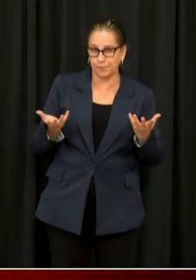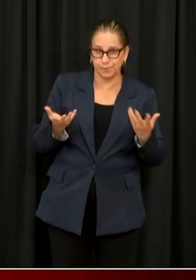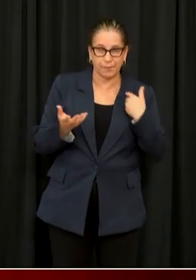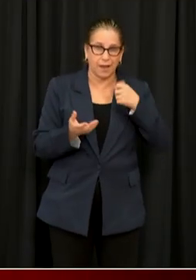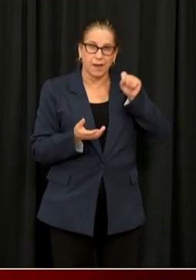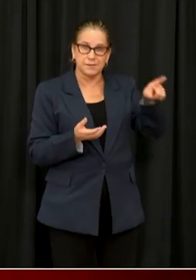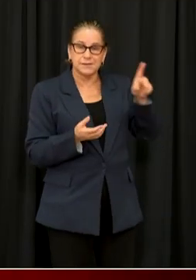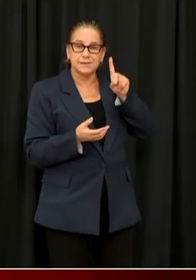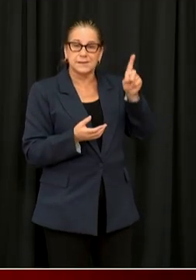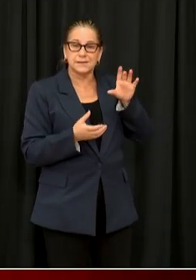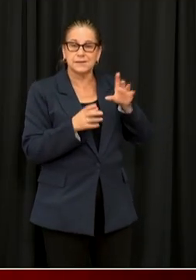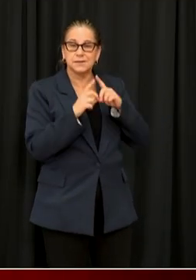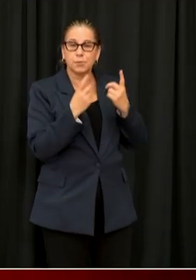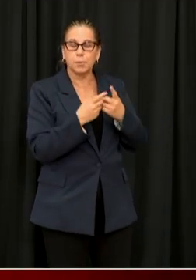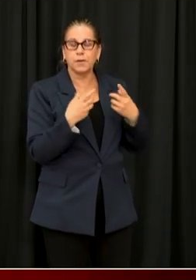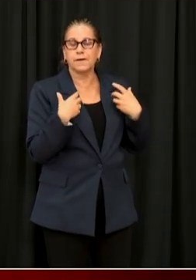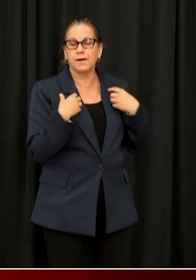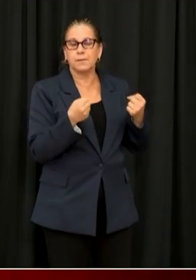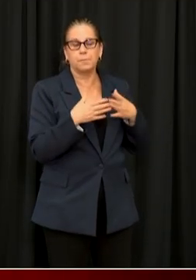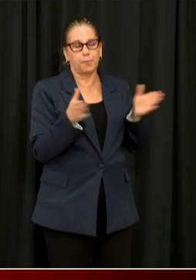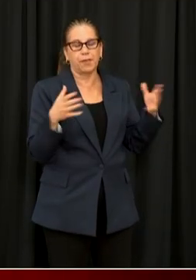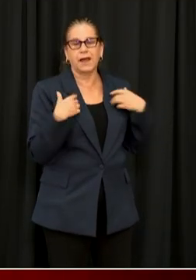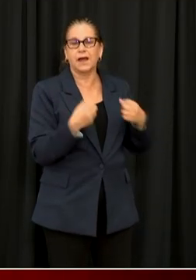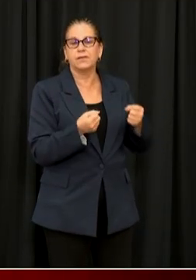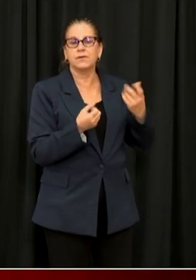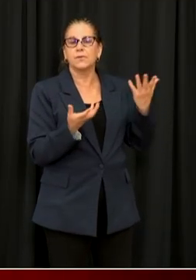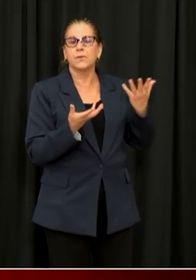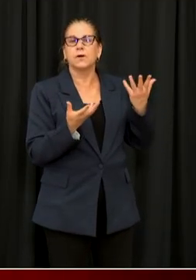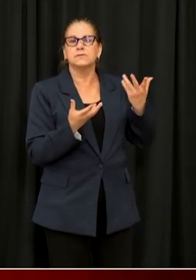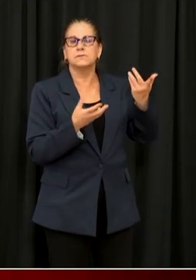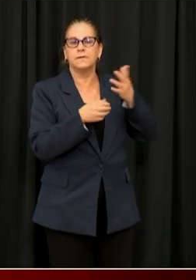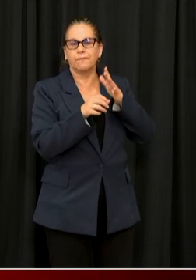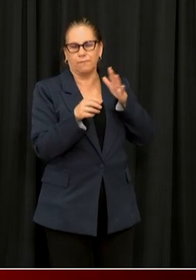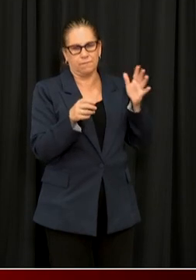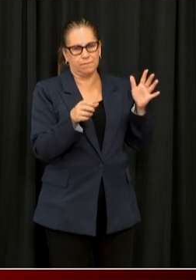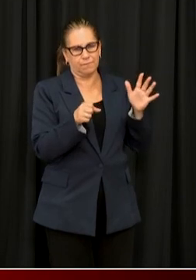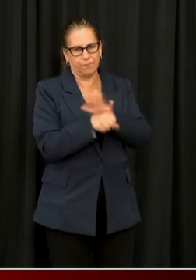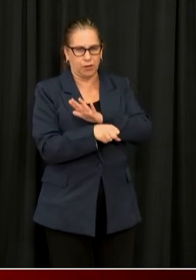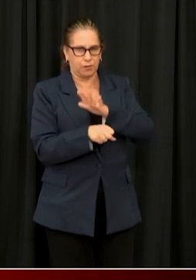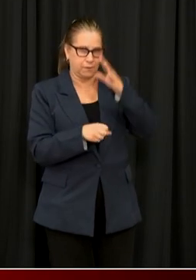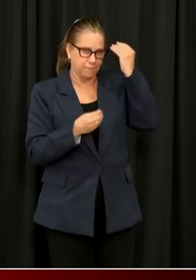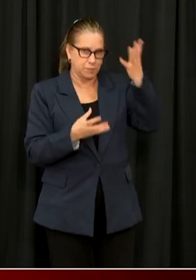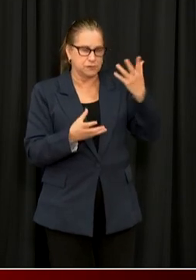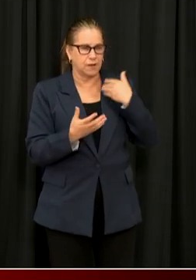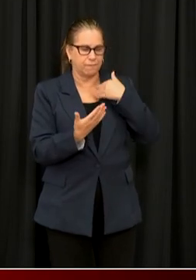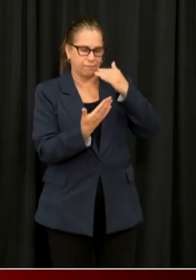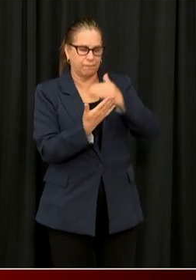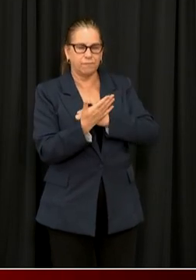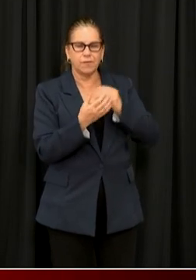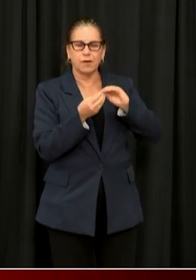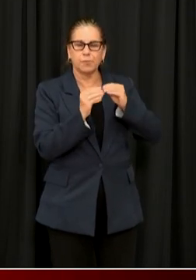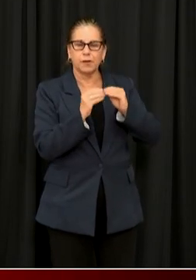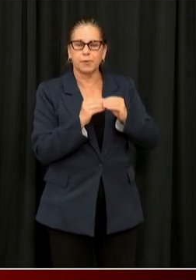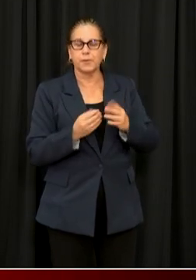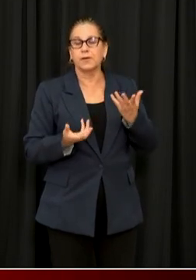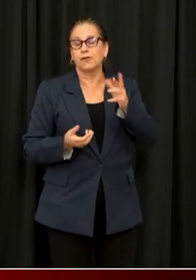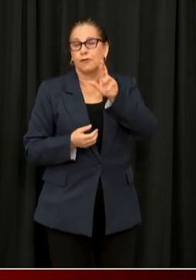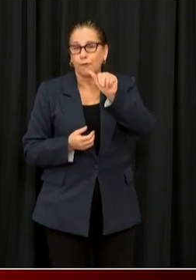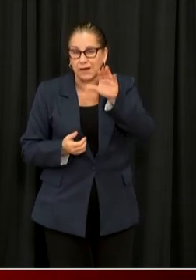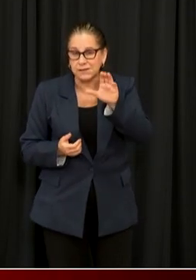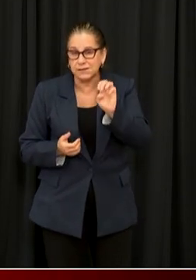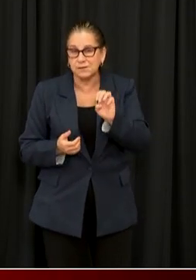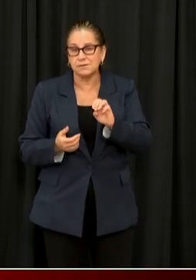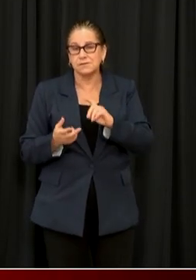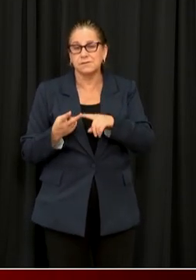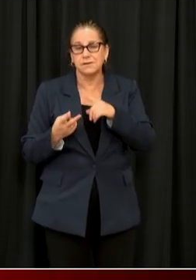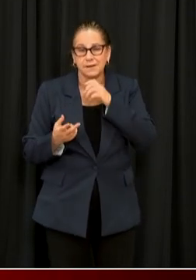demographic information, and this is things such as the race and ethnicity of the individual if that has not previously been reported to us. We